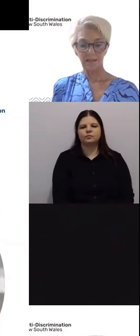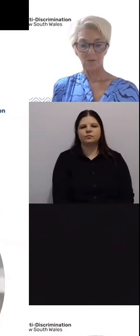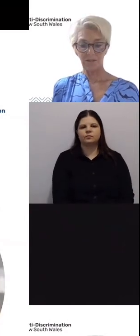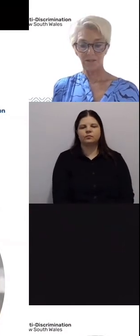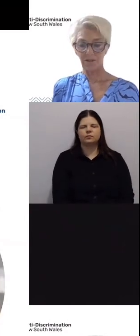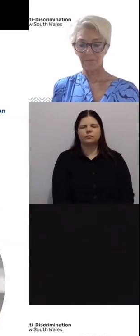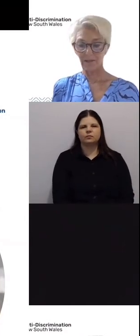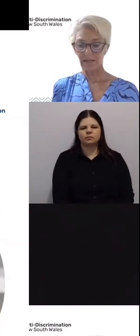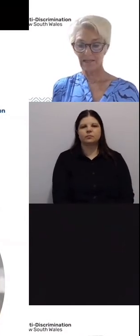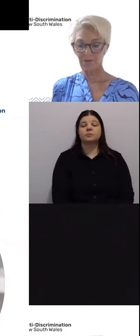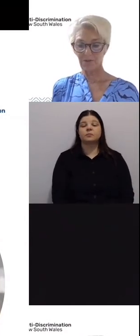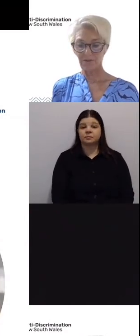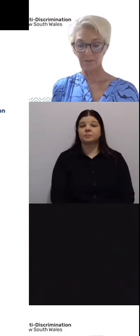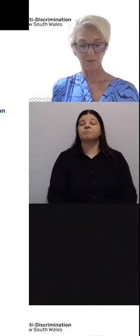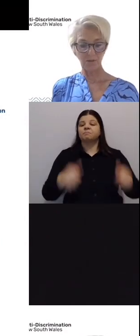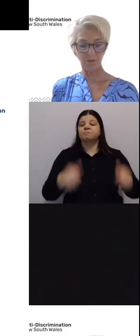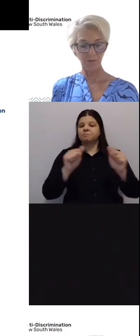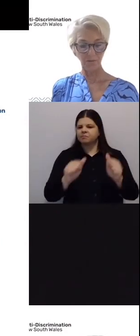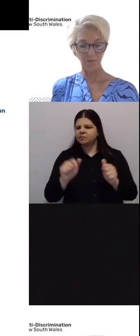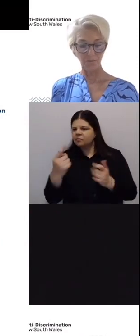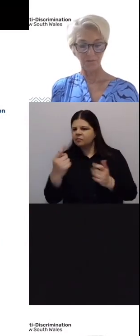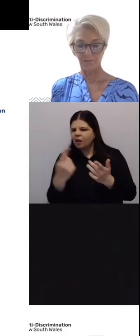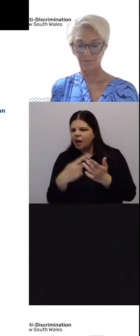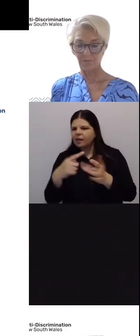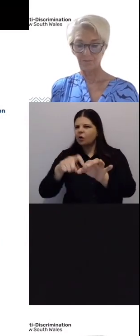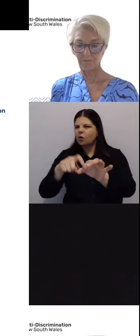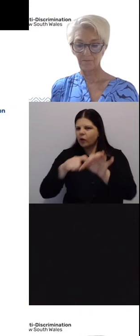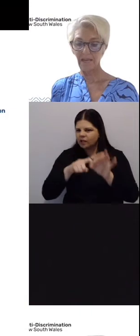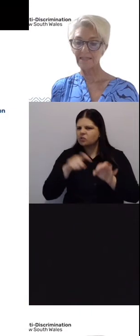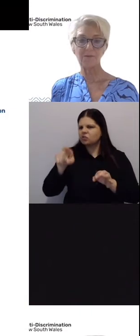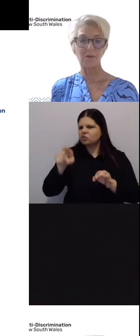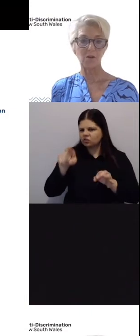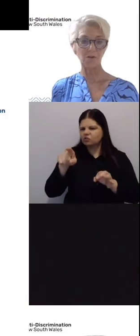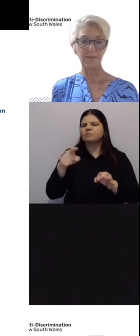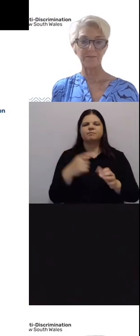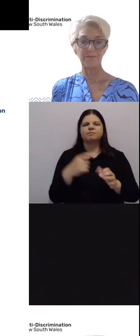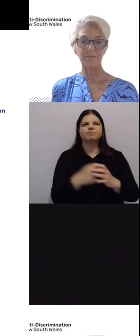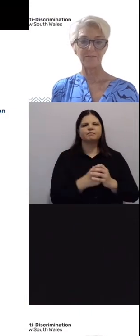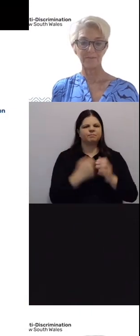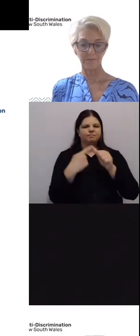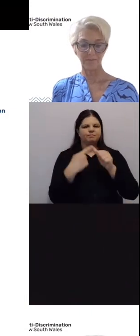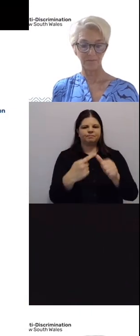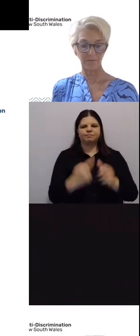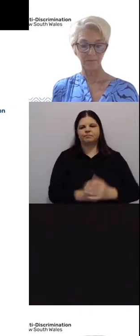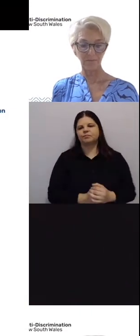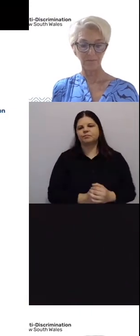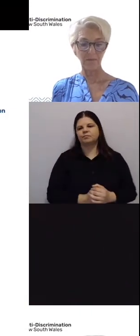The second question I've been asked to respond to is as follows.